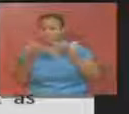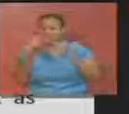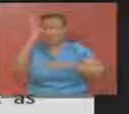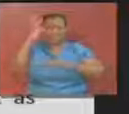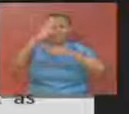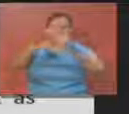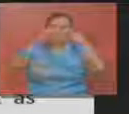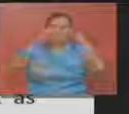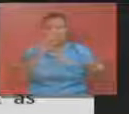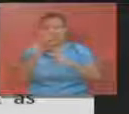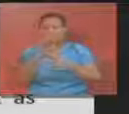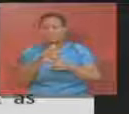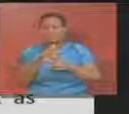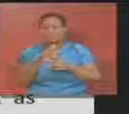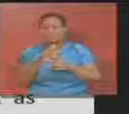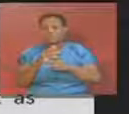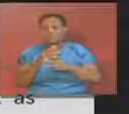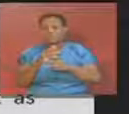systems,